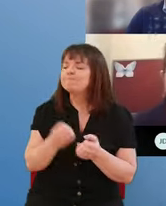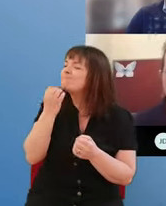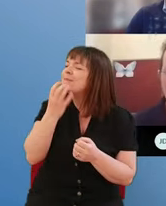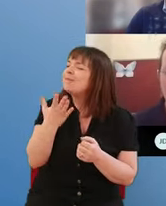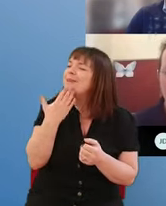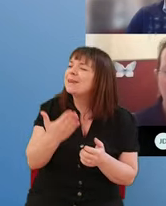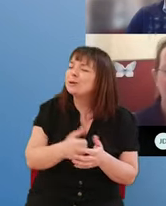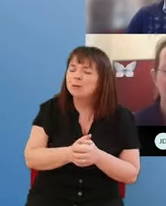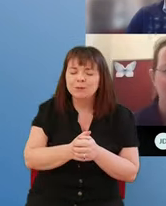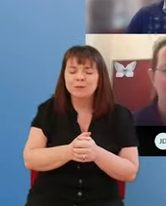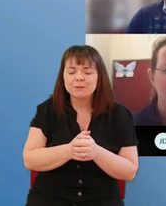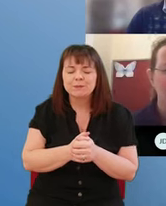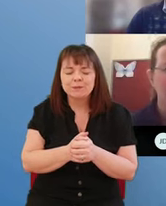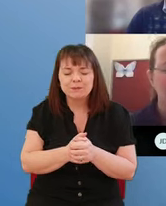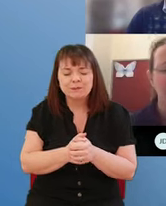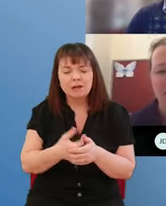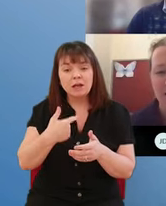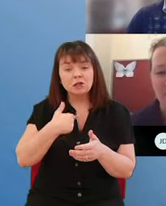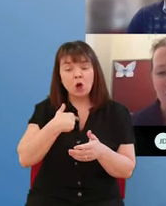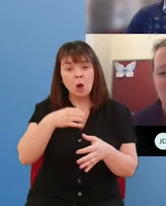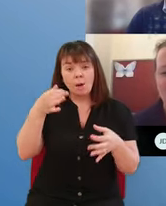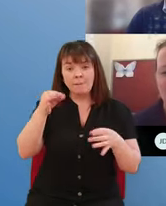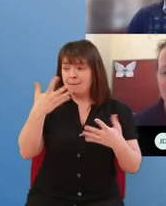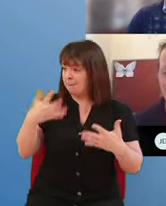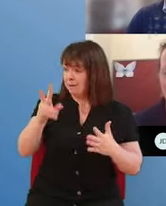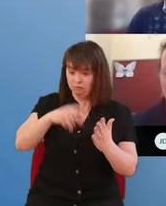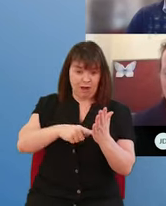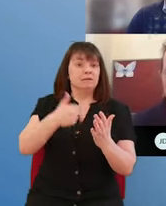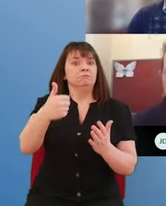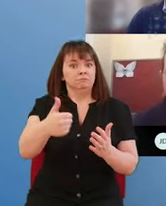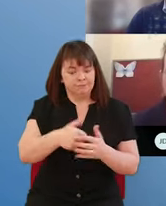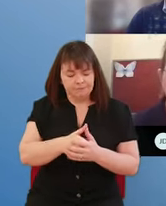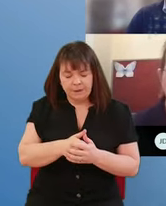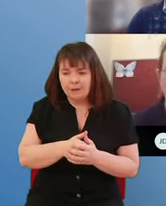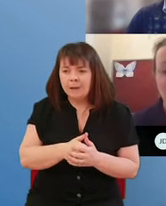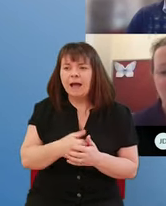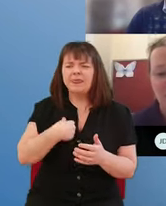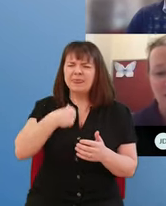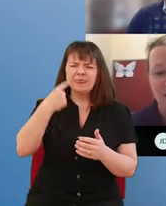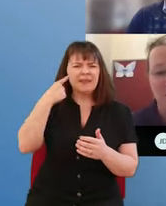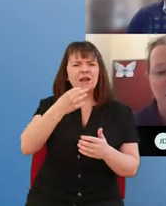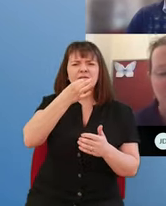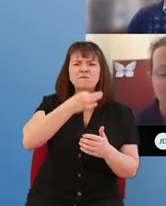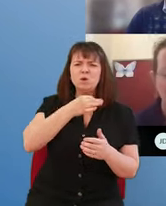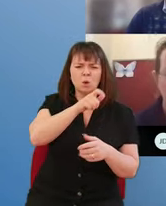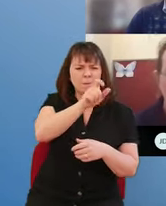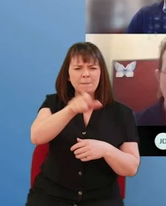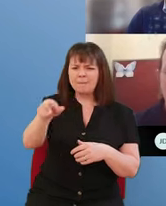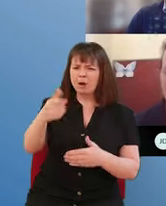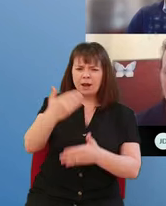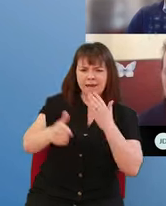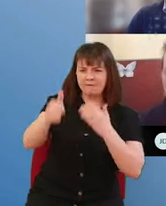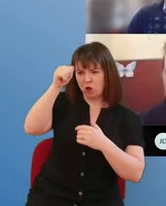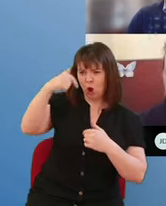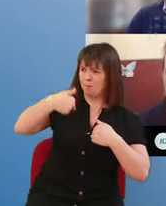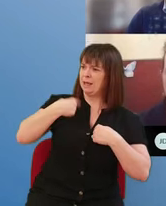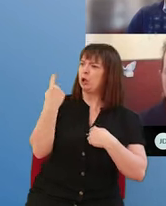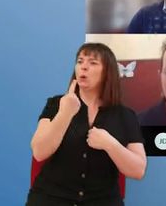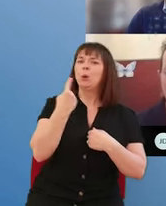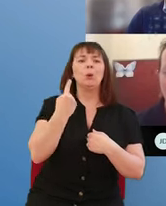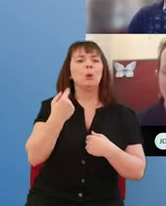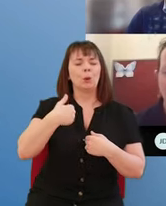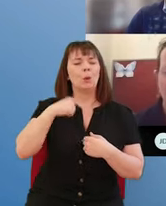So just by way of background, my name's Claire Hambling. I'm a general practitioner, obviously working in Norfolk and Waveney. I have an interest